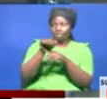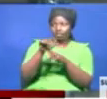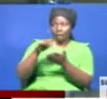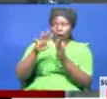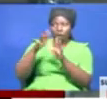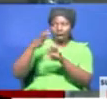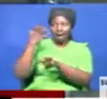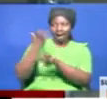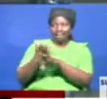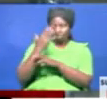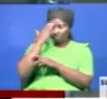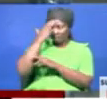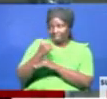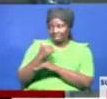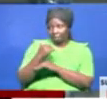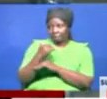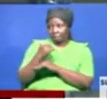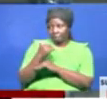were but